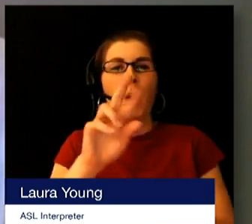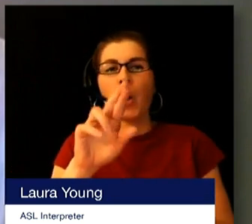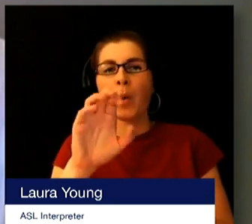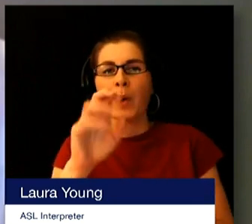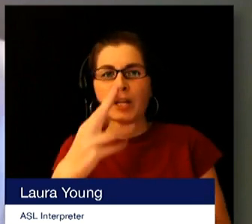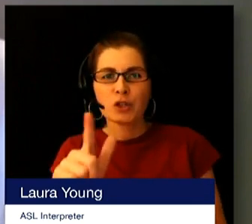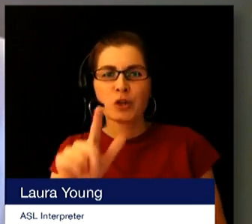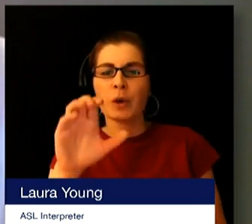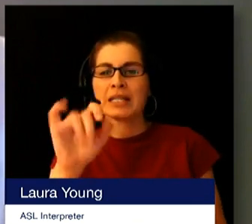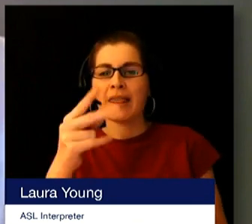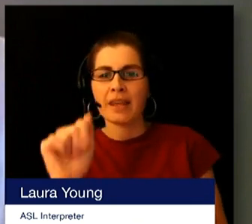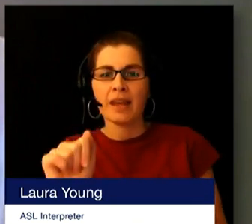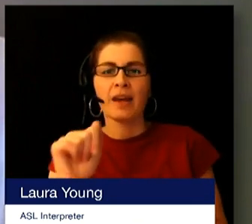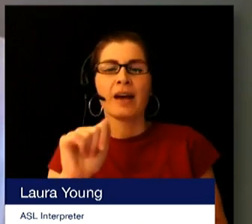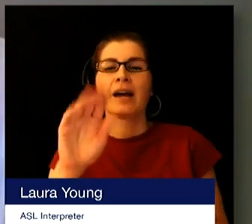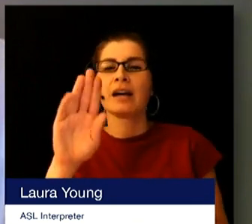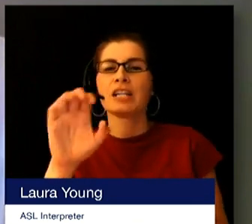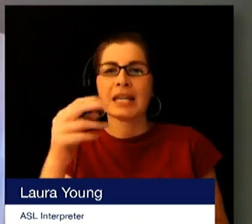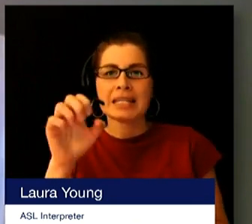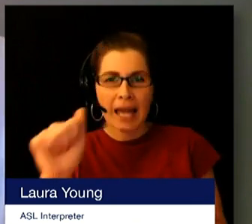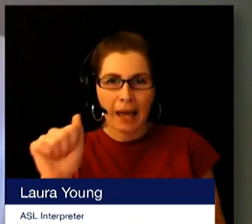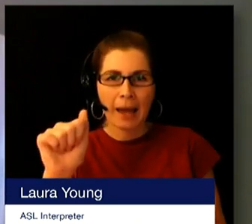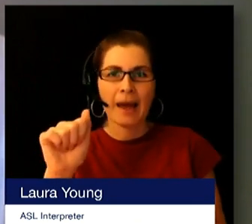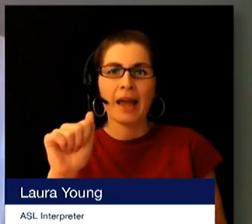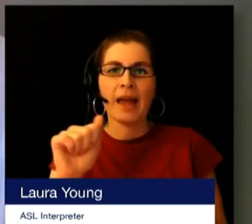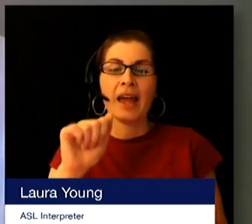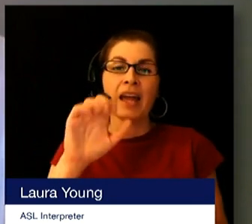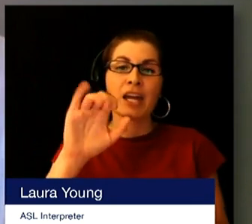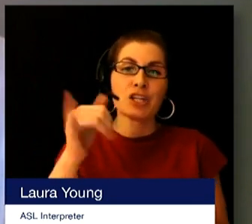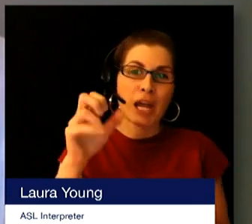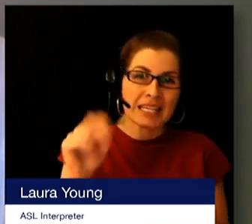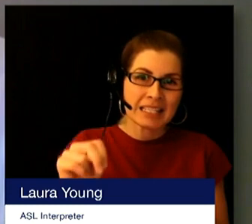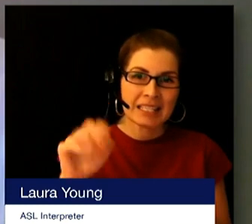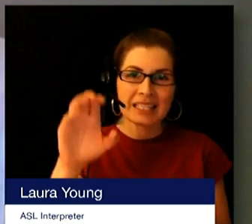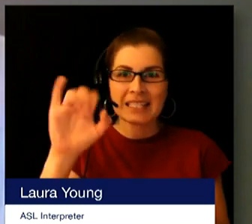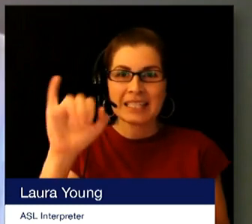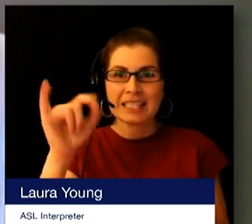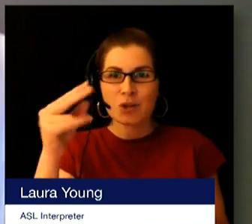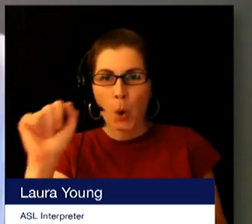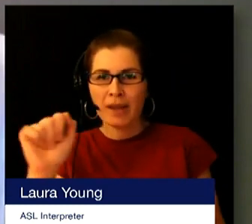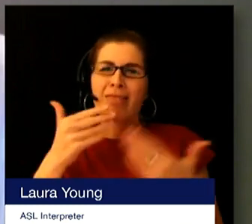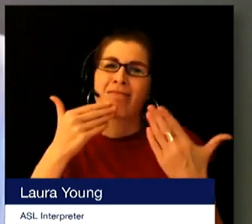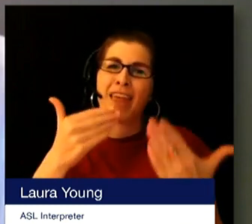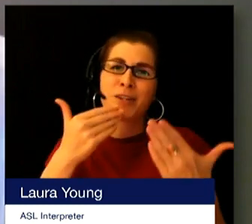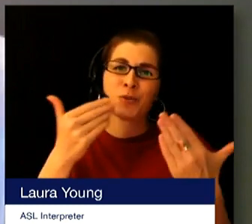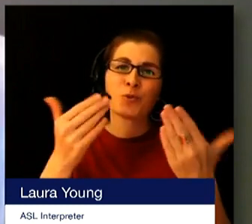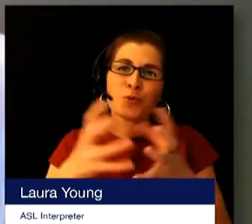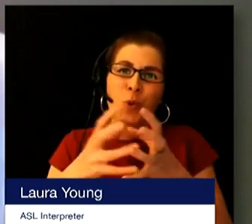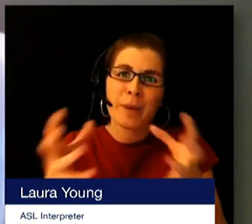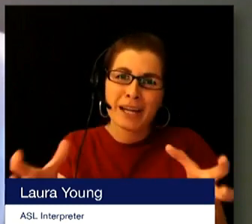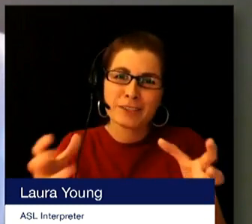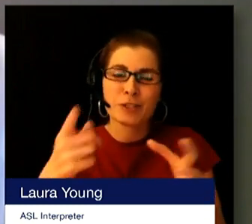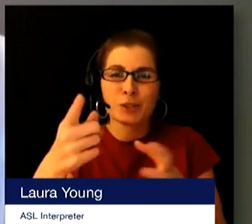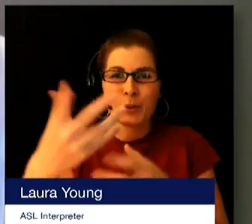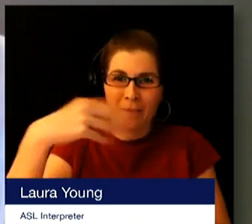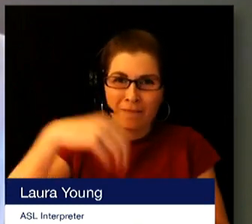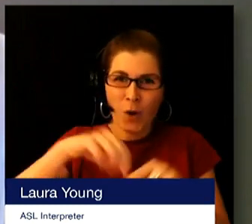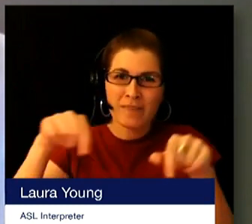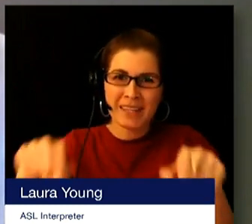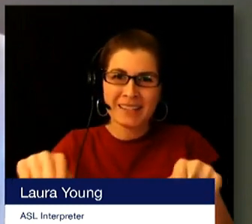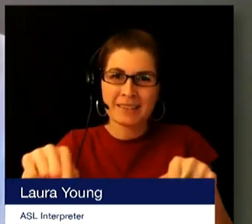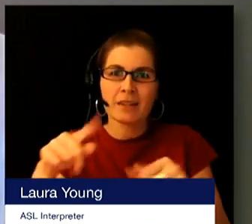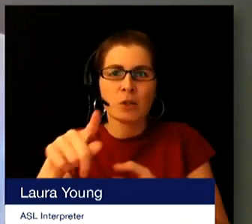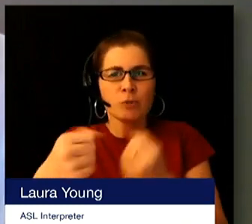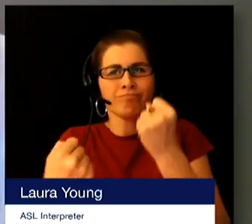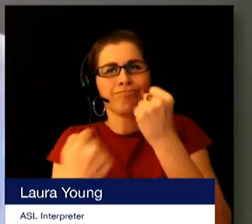Cynthia Roseberry, D.A. Chesa Boudin, and of course, Jason Hernandez and Cyntoia Brown, thank you so much for being a part of this, for lending